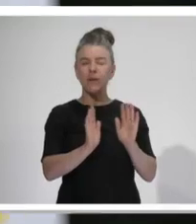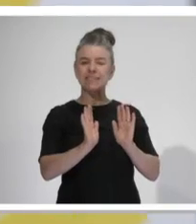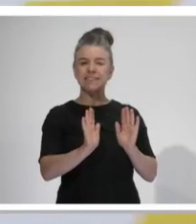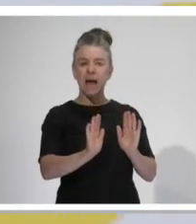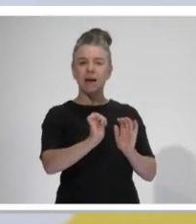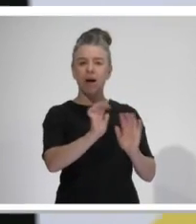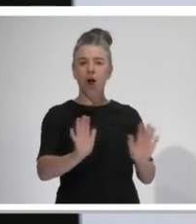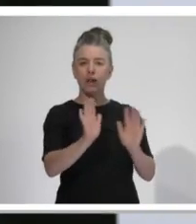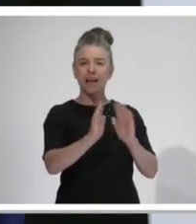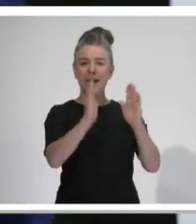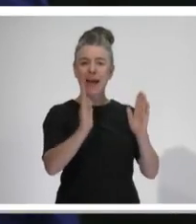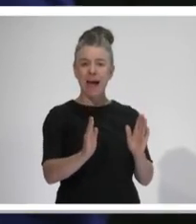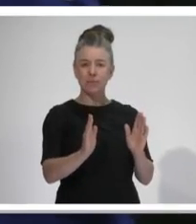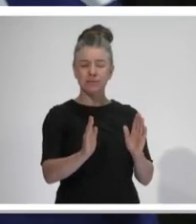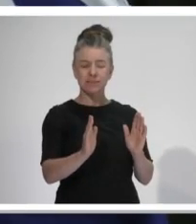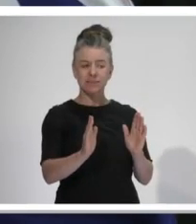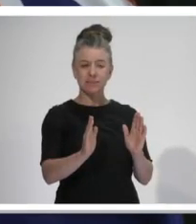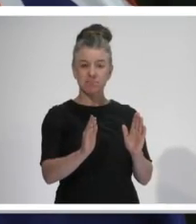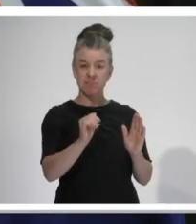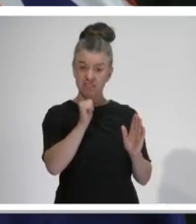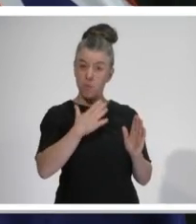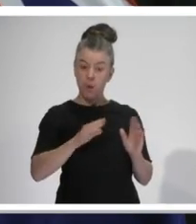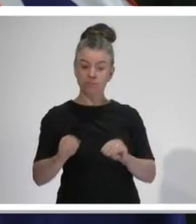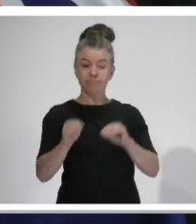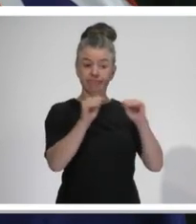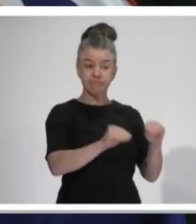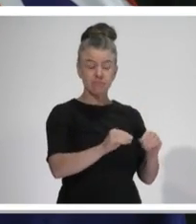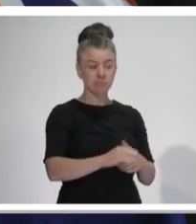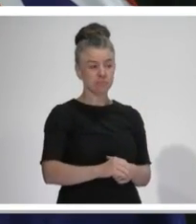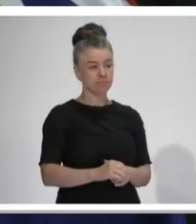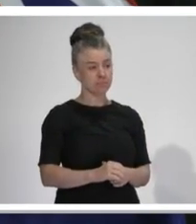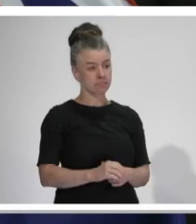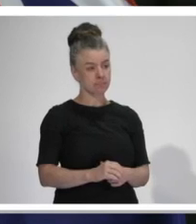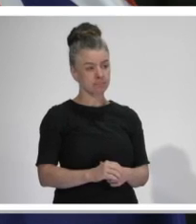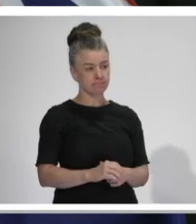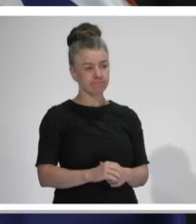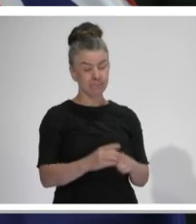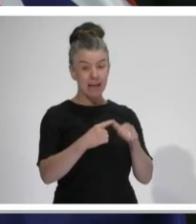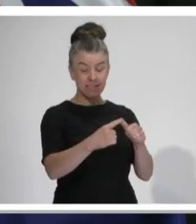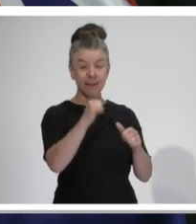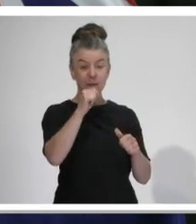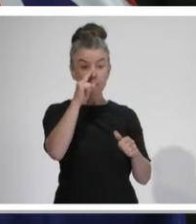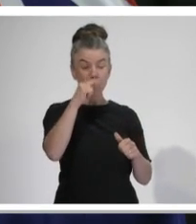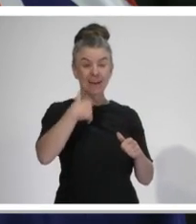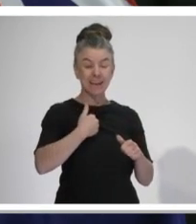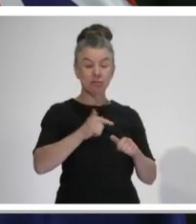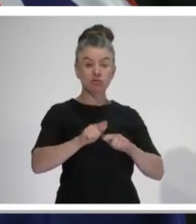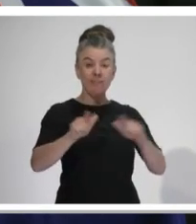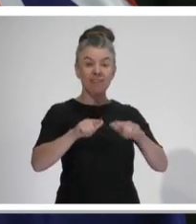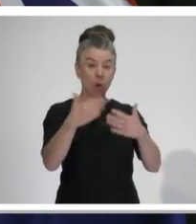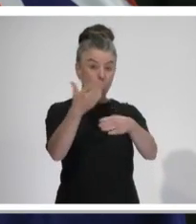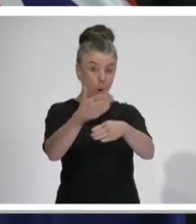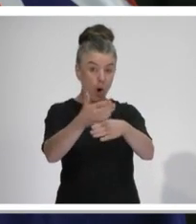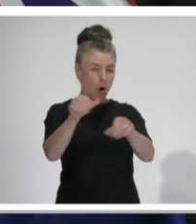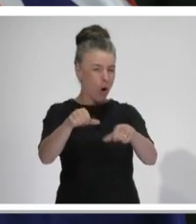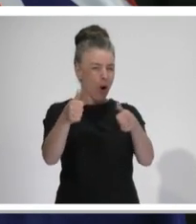people to essentially stay where they are. If they do need to relocate back to a region for work, then we have said that that is